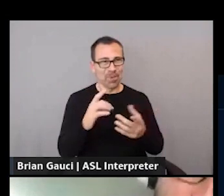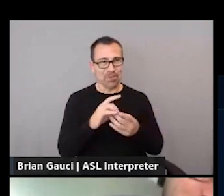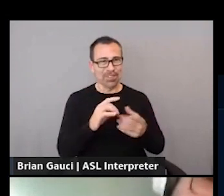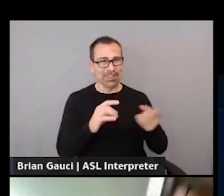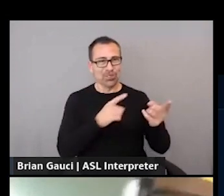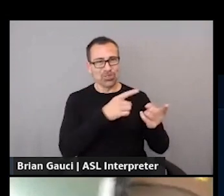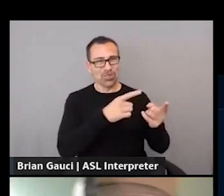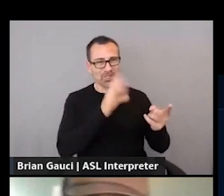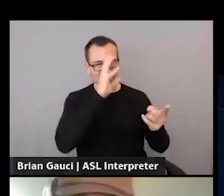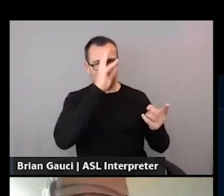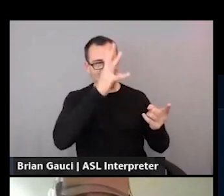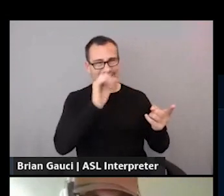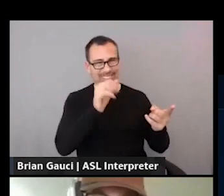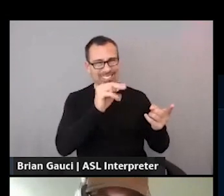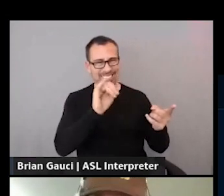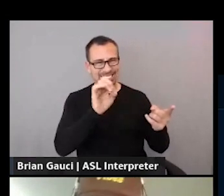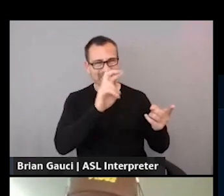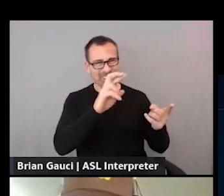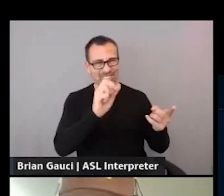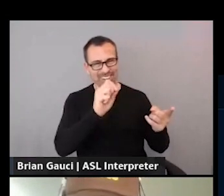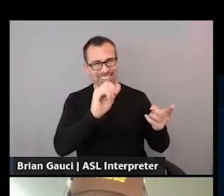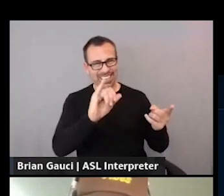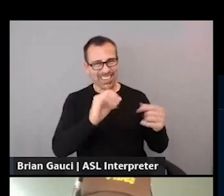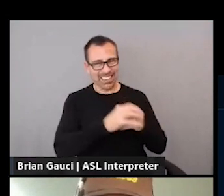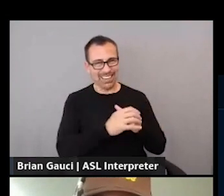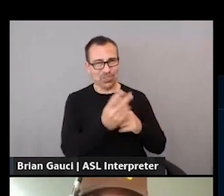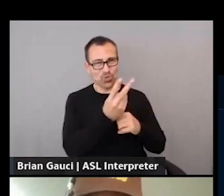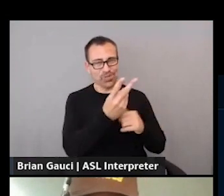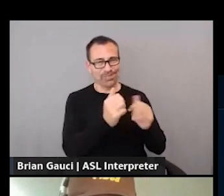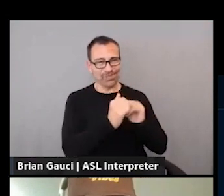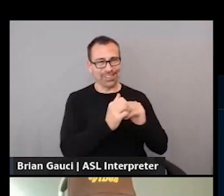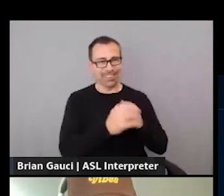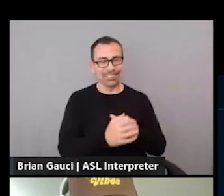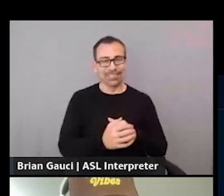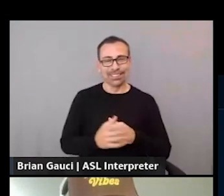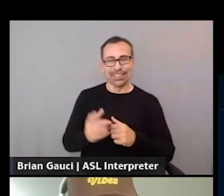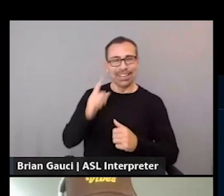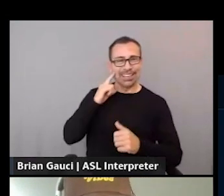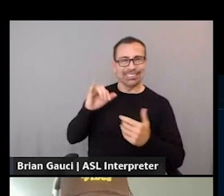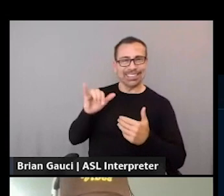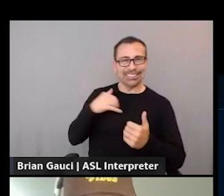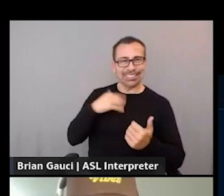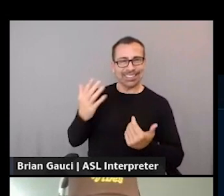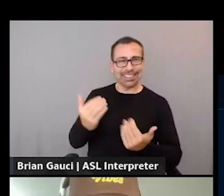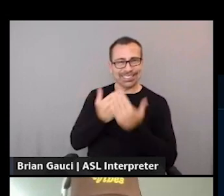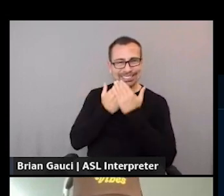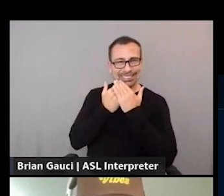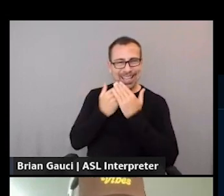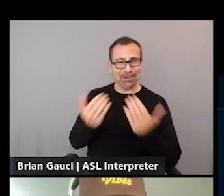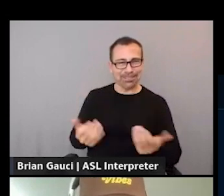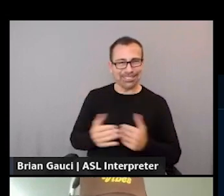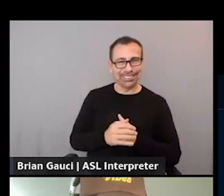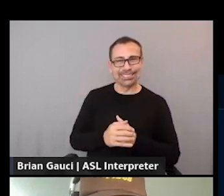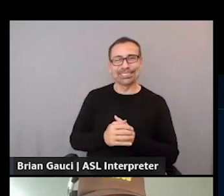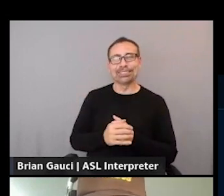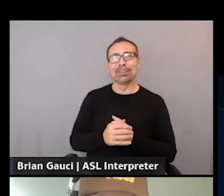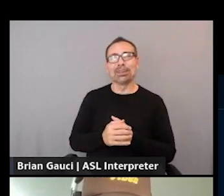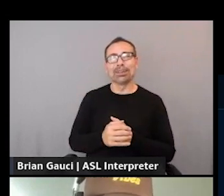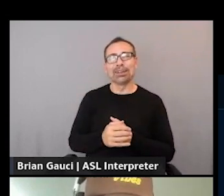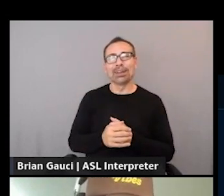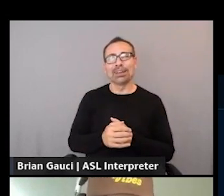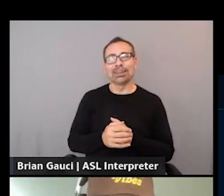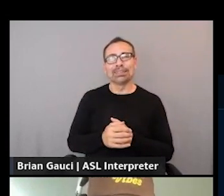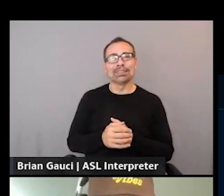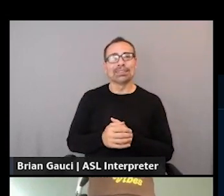gonna happen. Sounds like a fast food sandwich. The backend stack is back. The backend stack is back. All